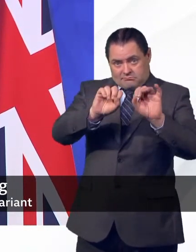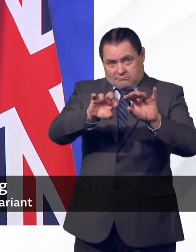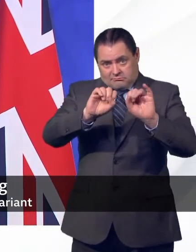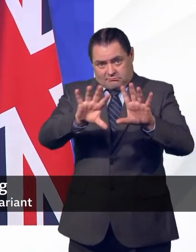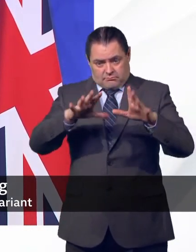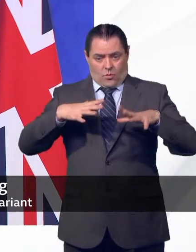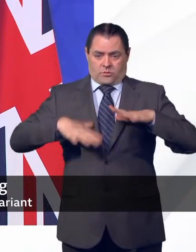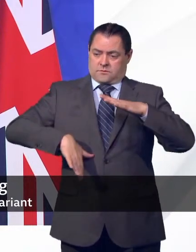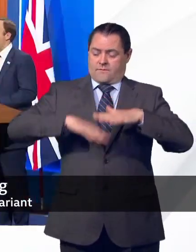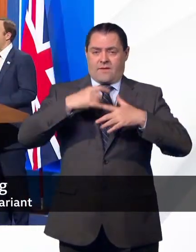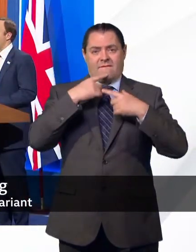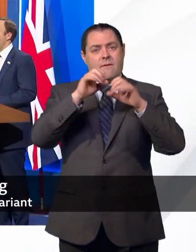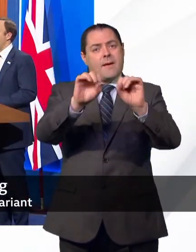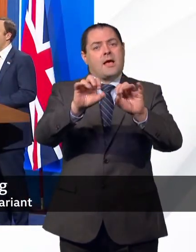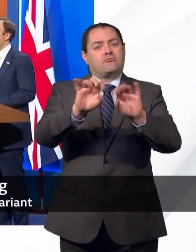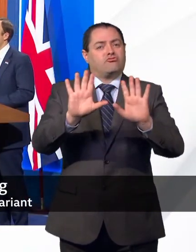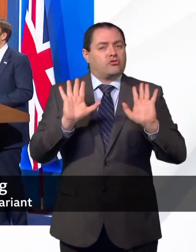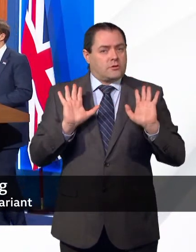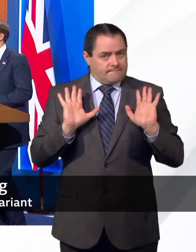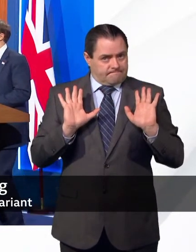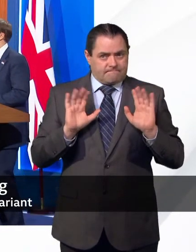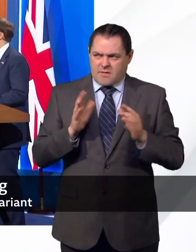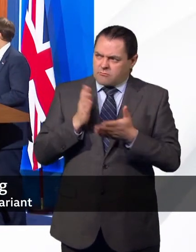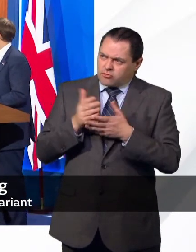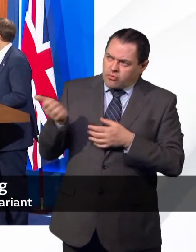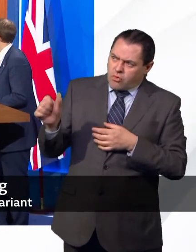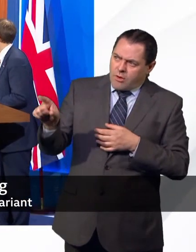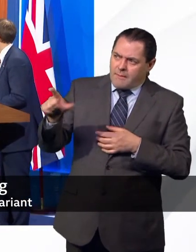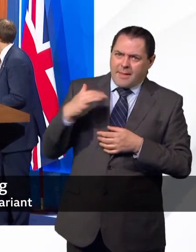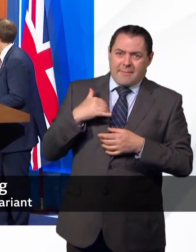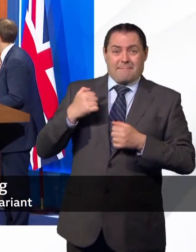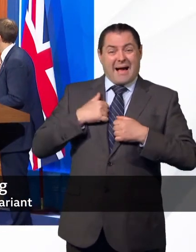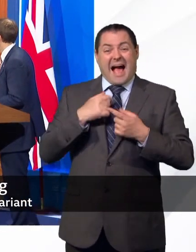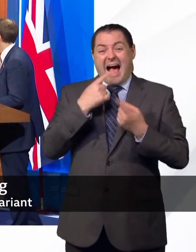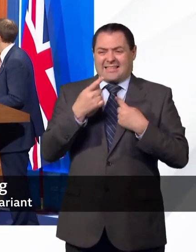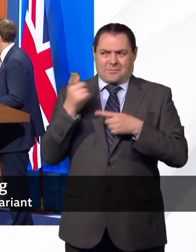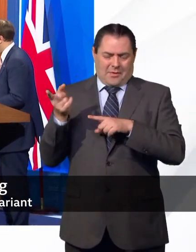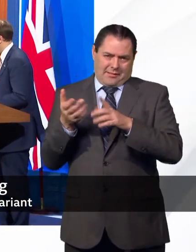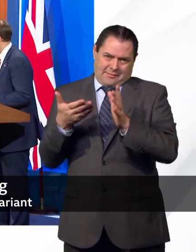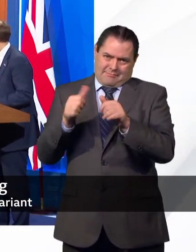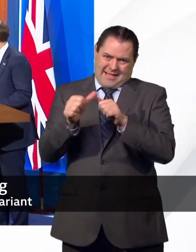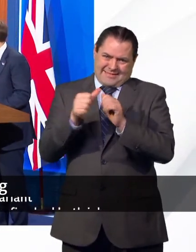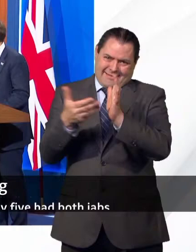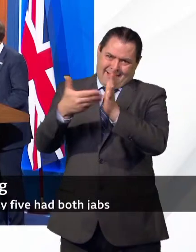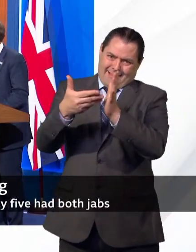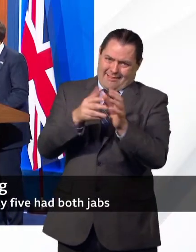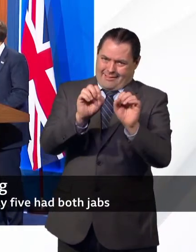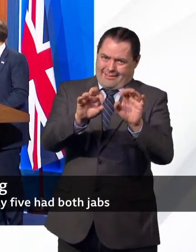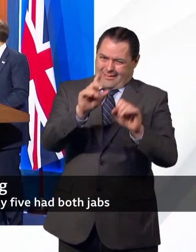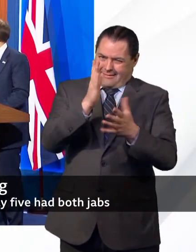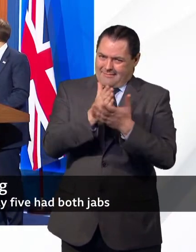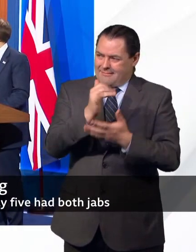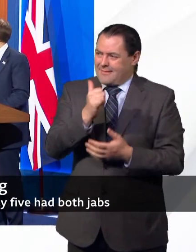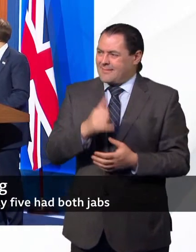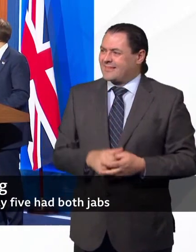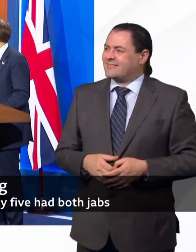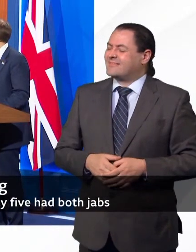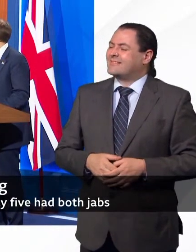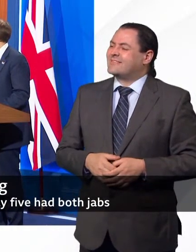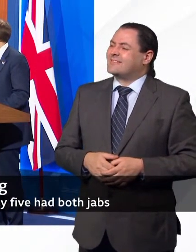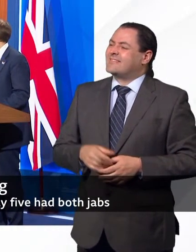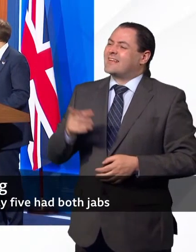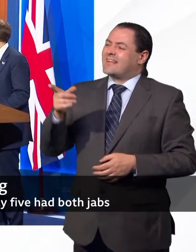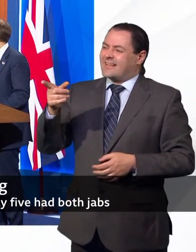fully as we can. I'm sure Dr. Harries is going to improve on my answer right now. Thank you, Secretary of State. So the vaccine